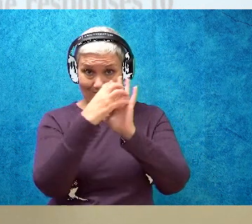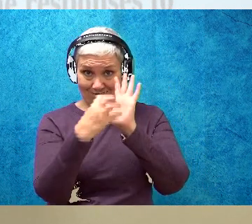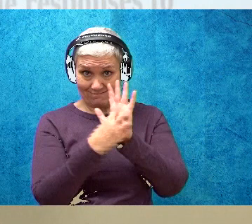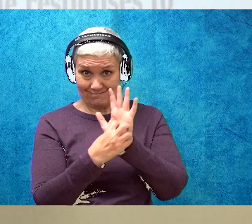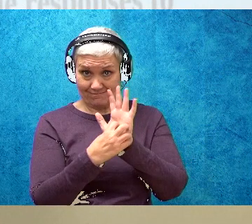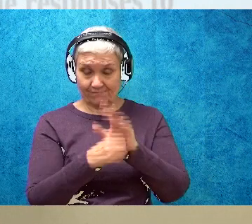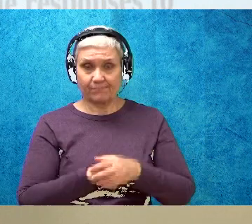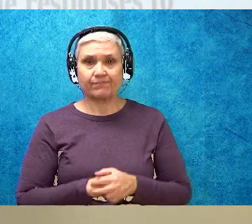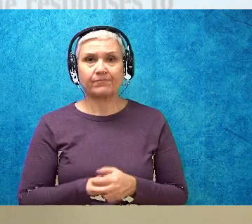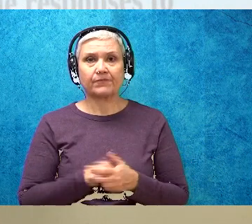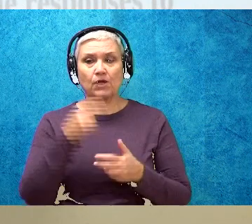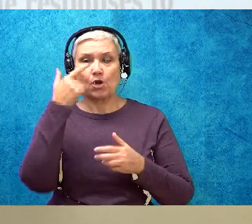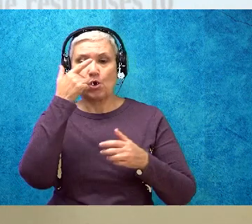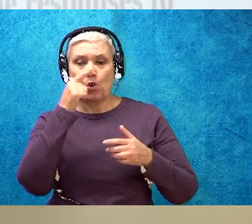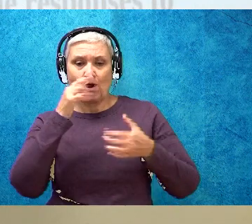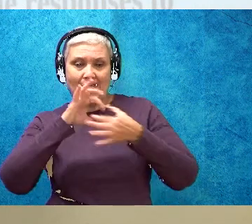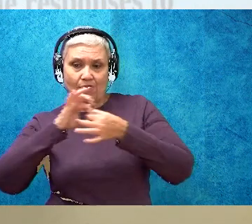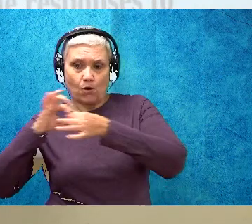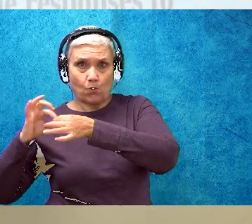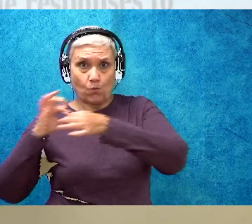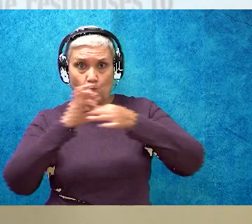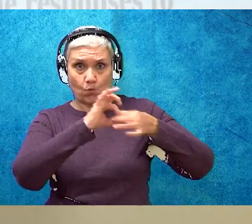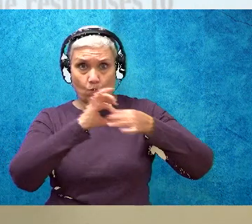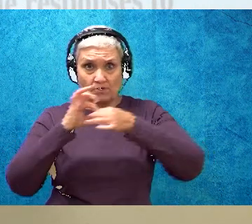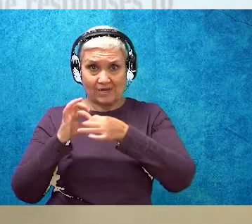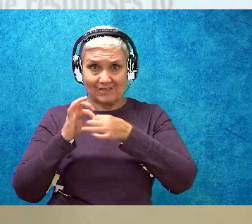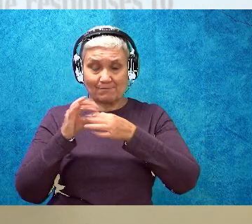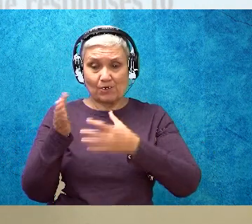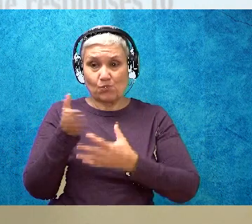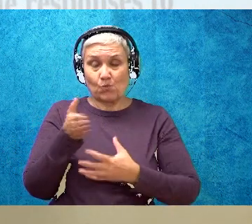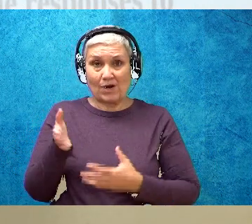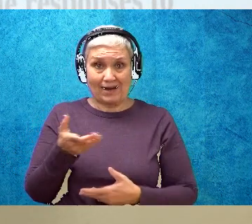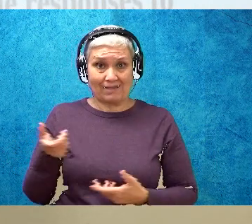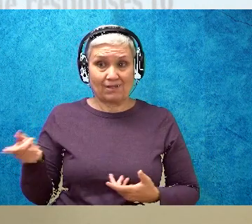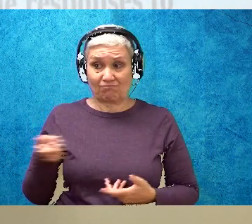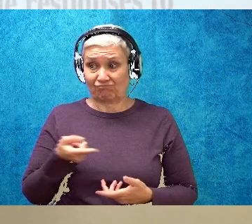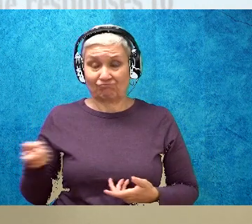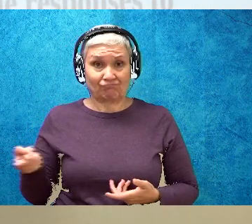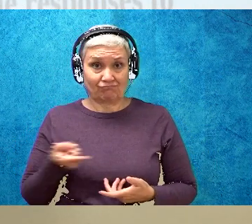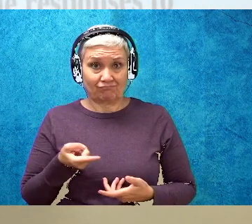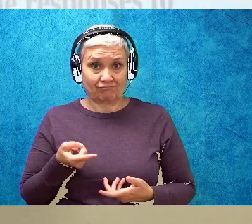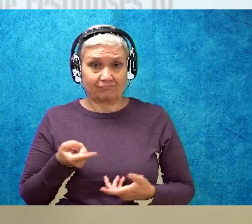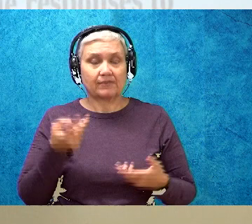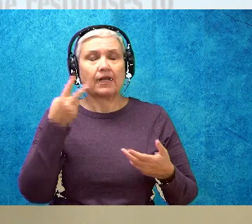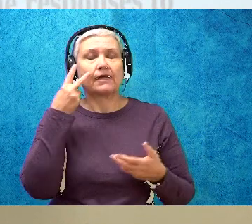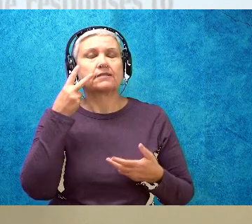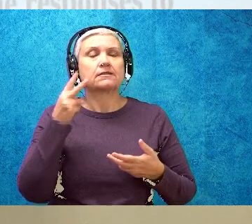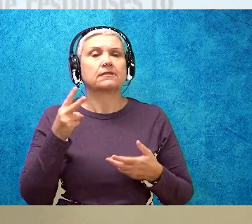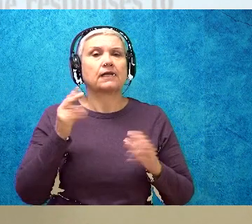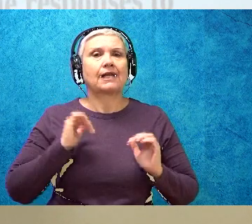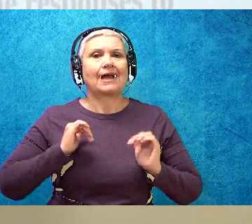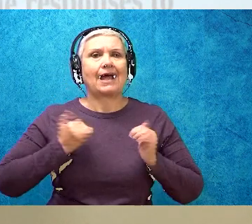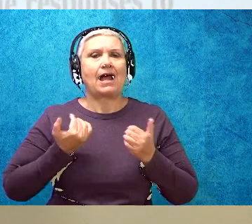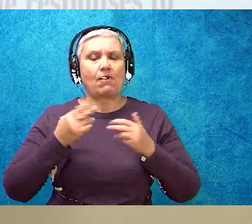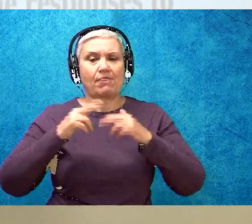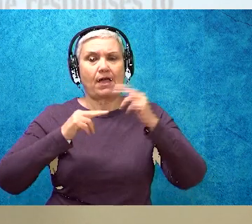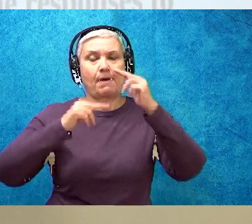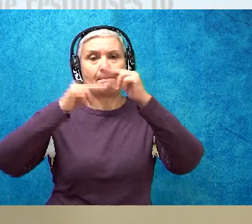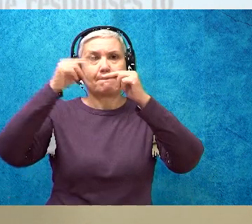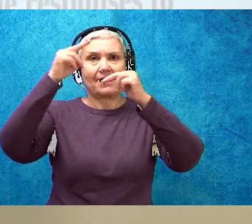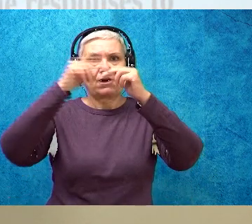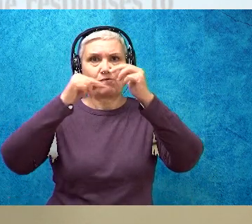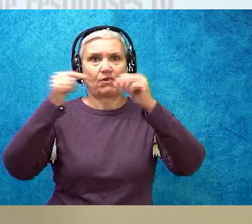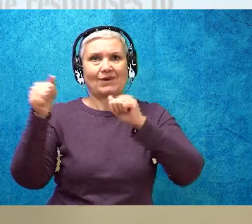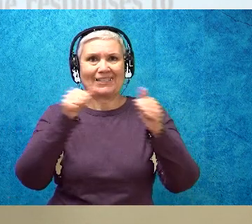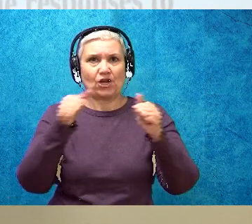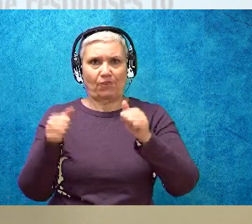have to look at the relationships between those themes, and then you're going to have to be able to see how they build upon one